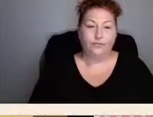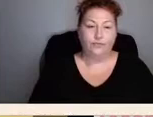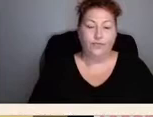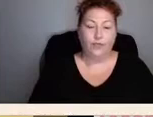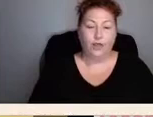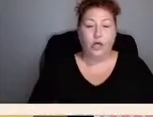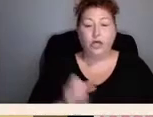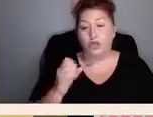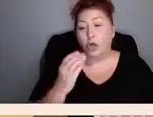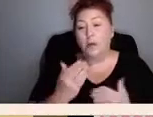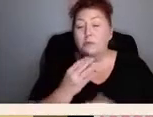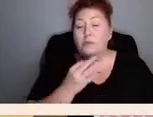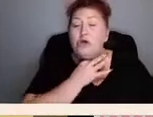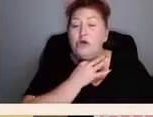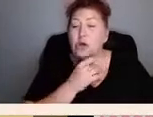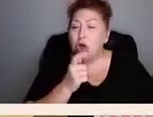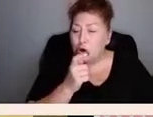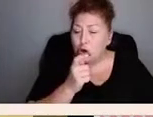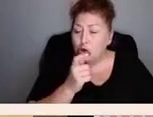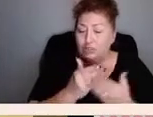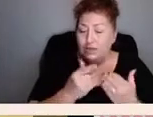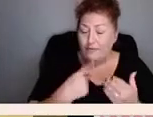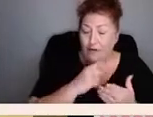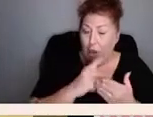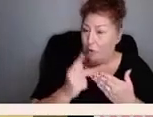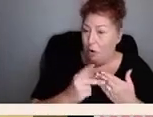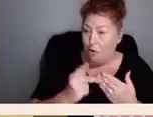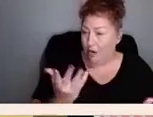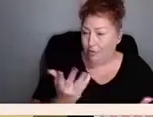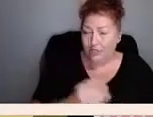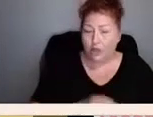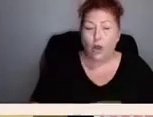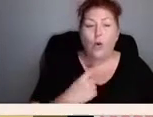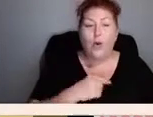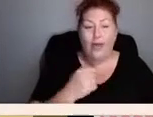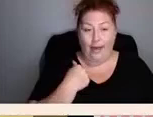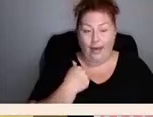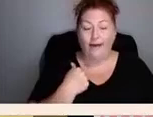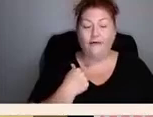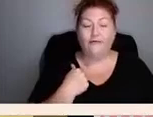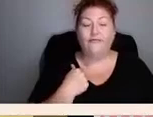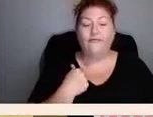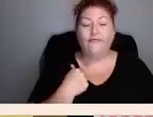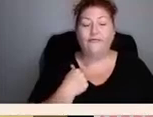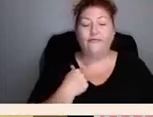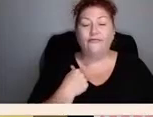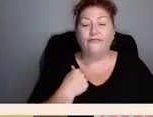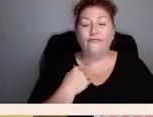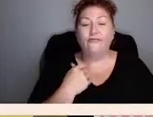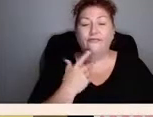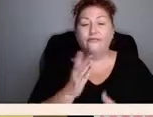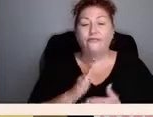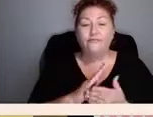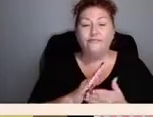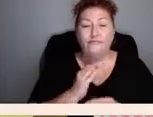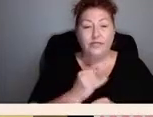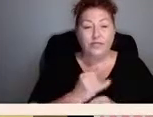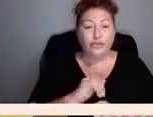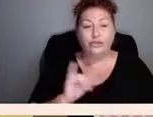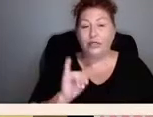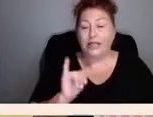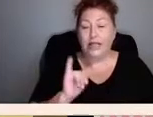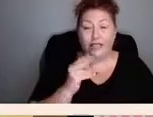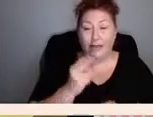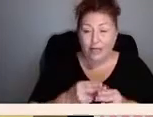And so you may be curious of who some of our programs are. And we have institutions, as Dr. Andrews